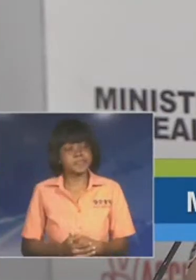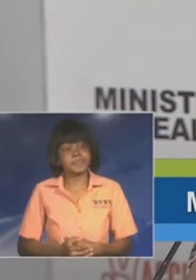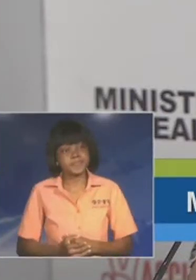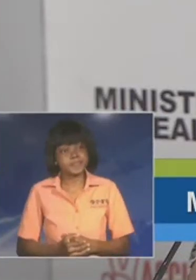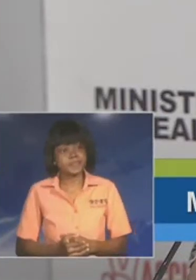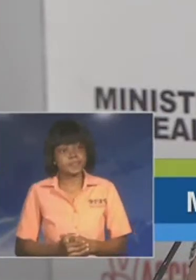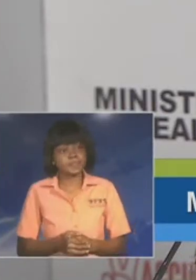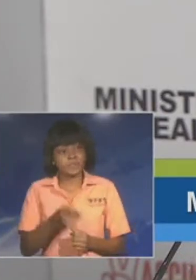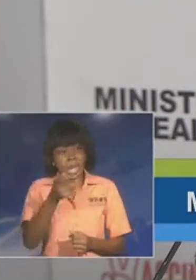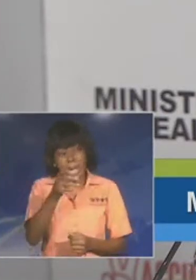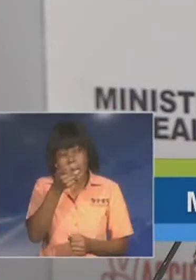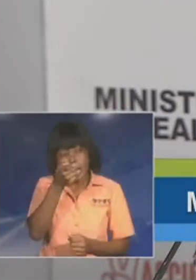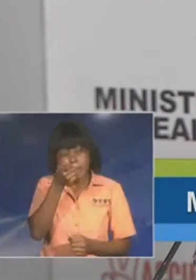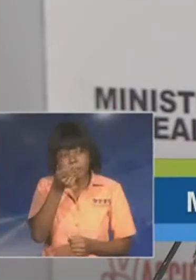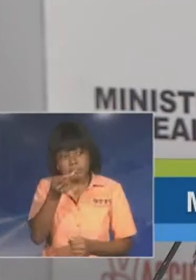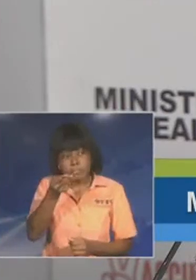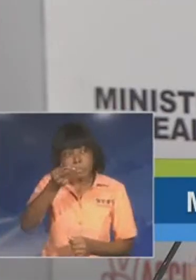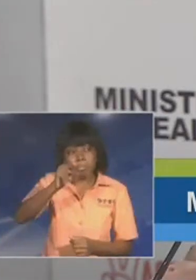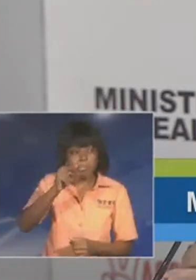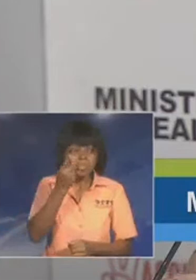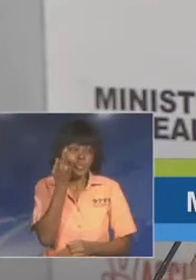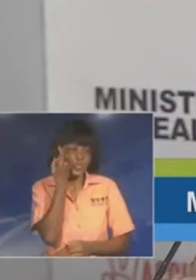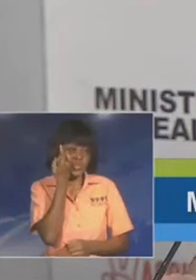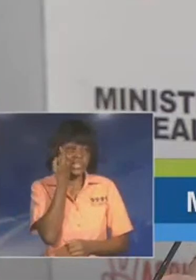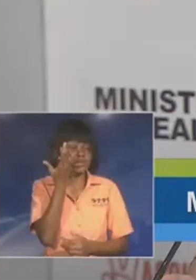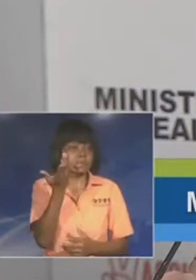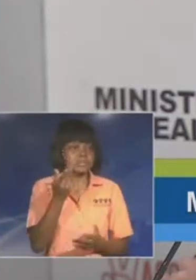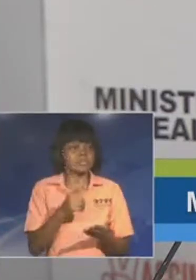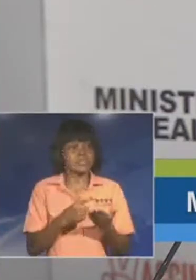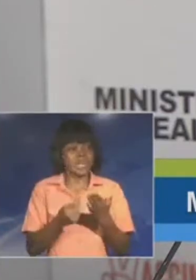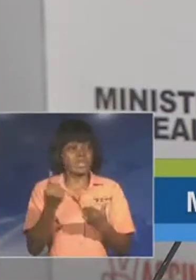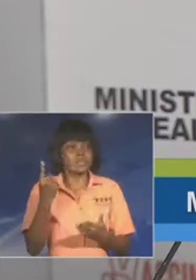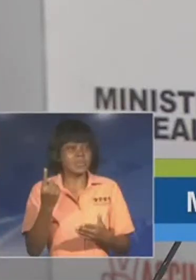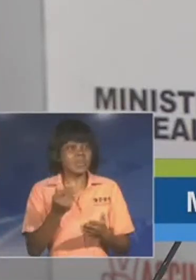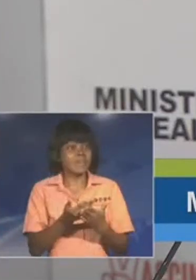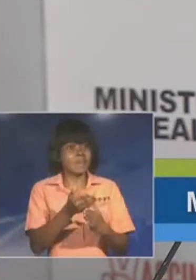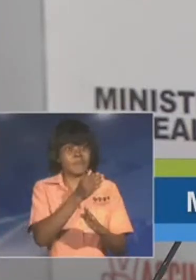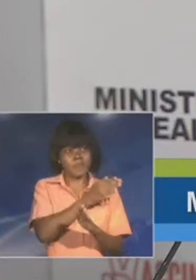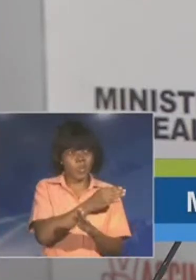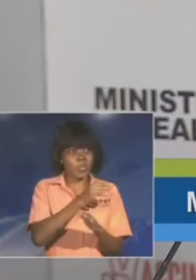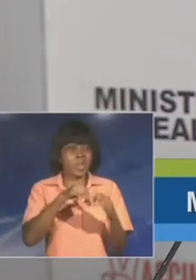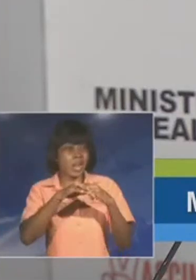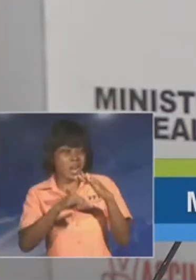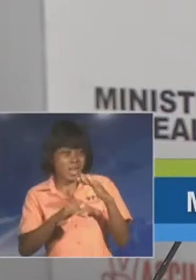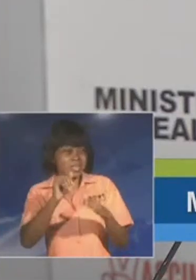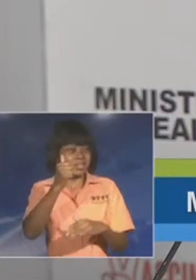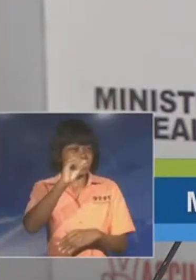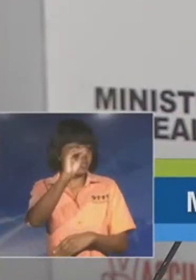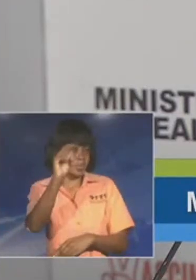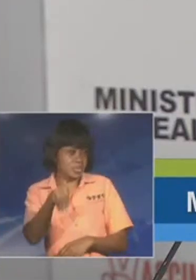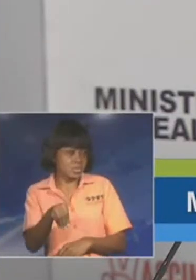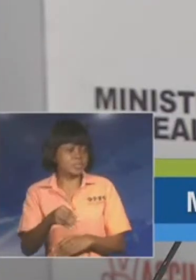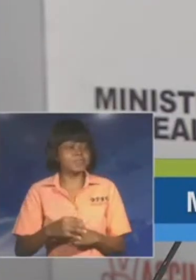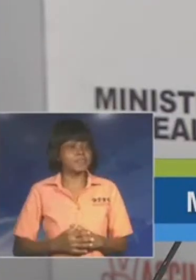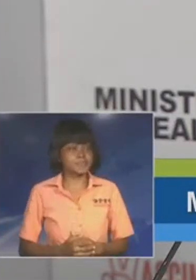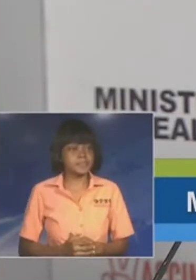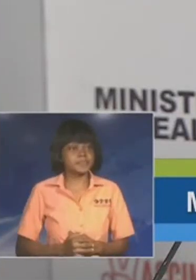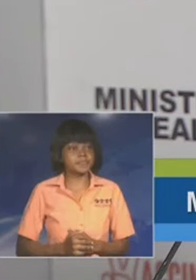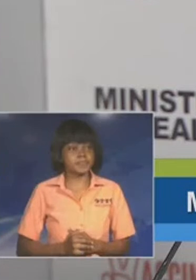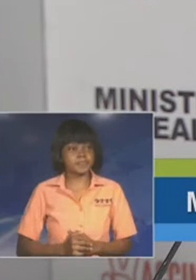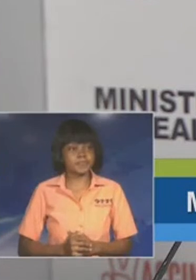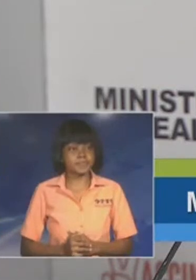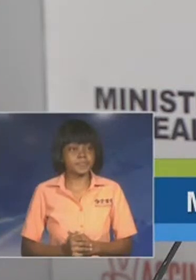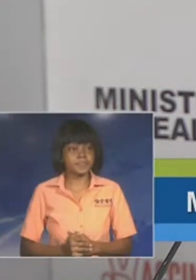last week when we were under 10%, but still low numbers. Ladies and gentlemen, we have